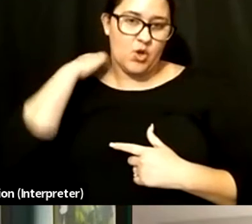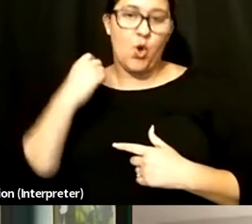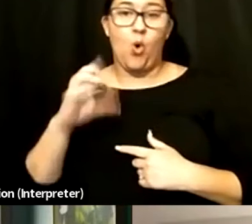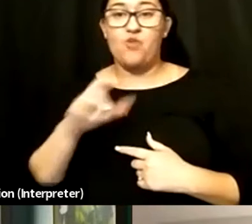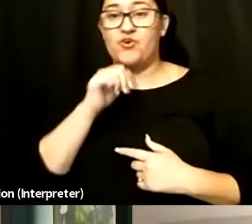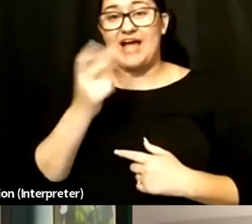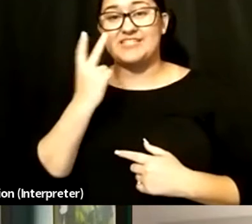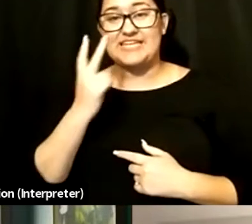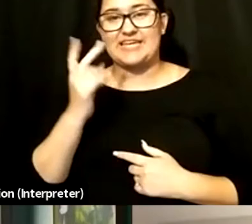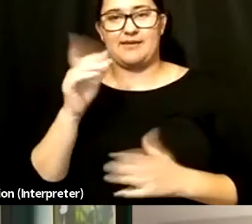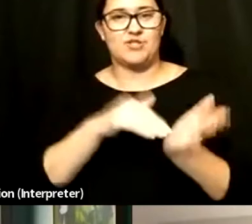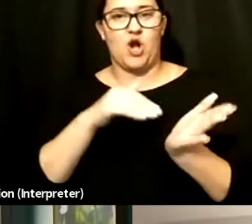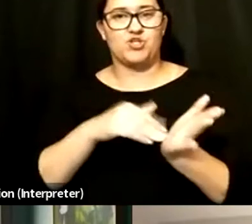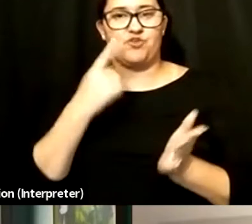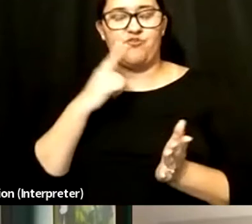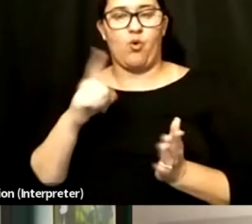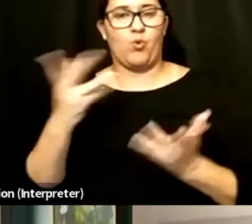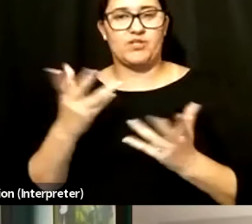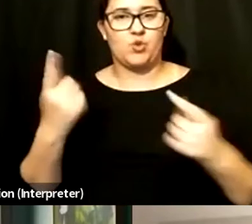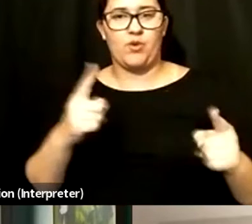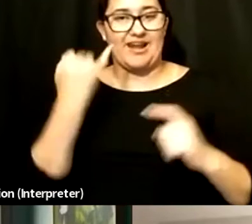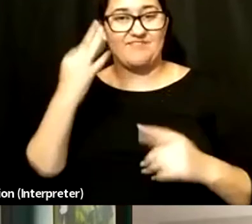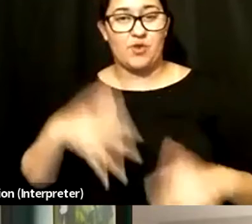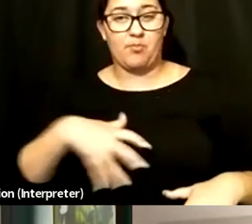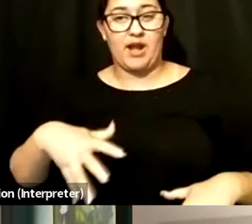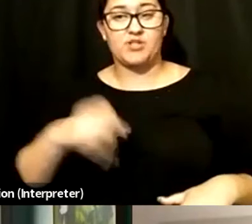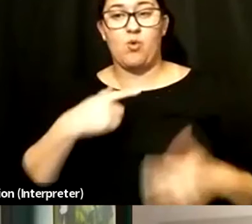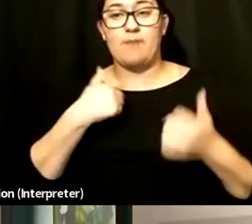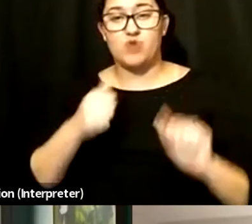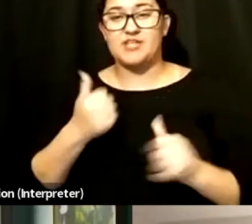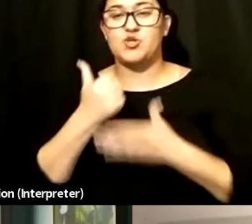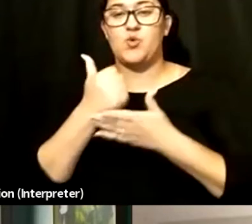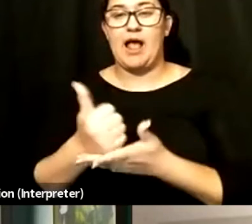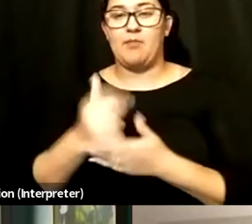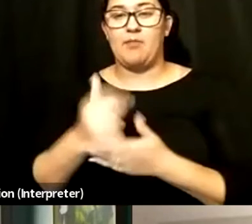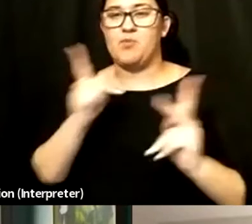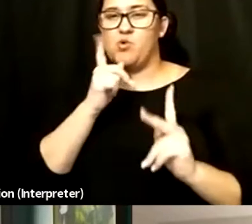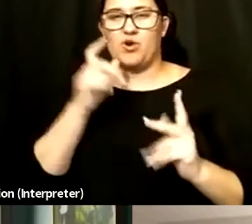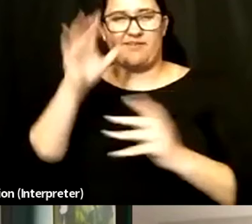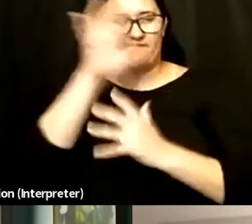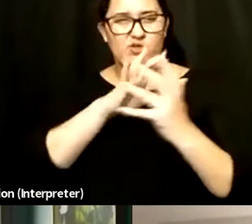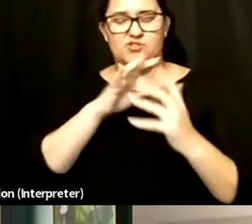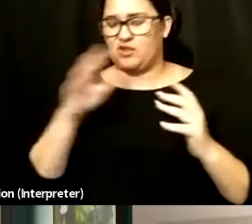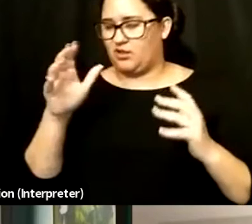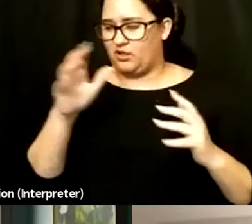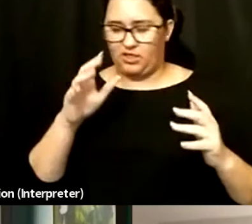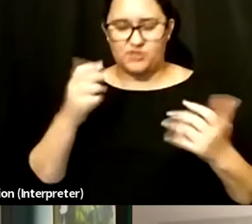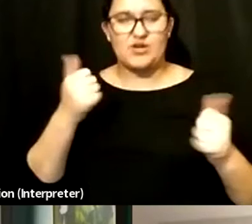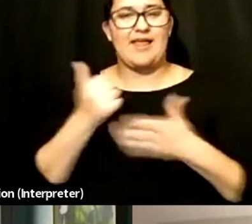to their outcomes. So I'm kind of helping people connect the dots in all these different ways that ableism pops up